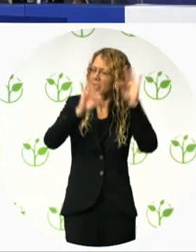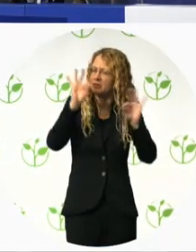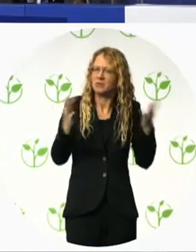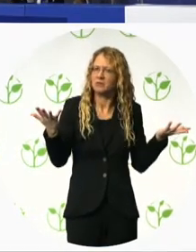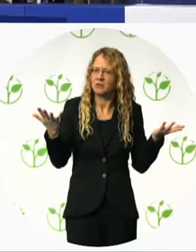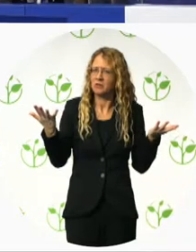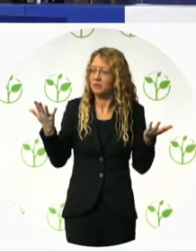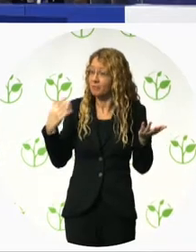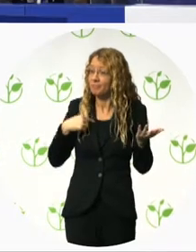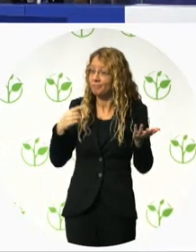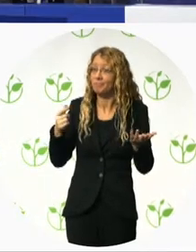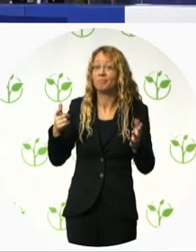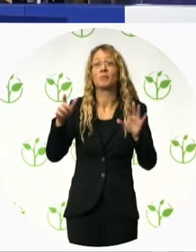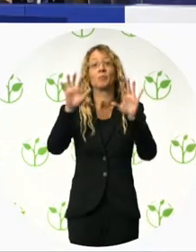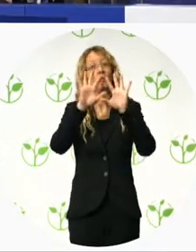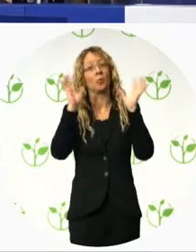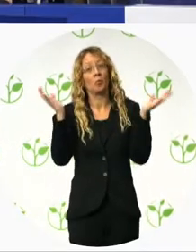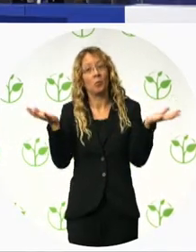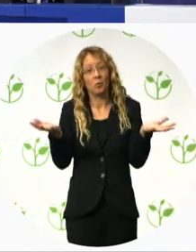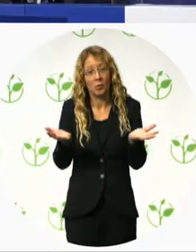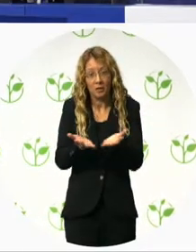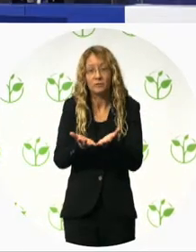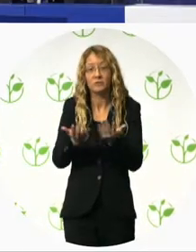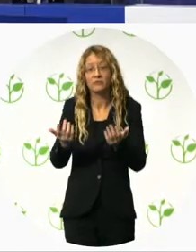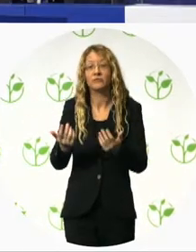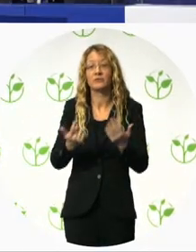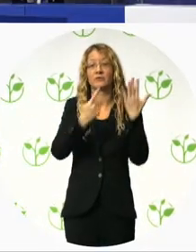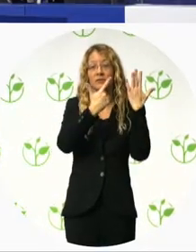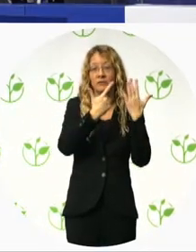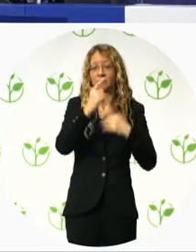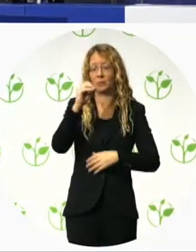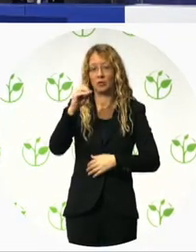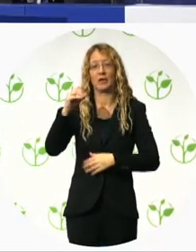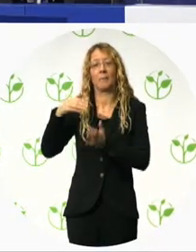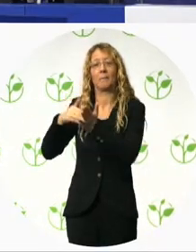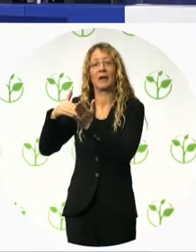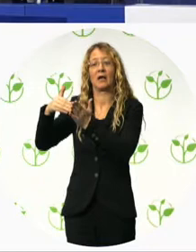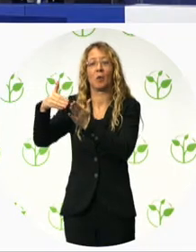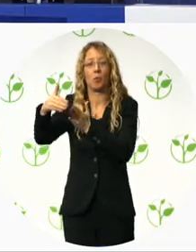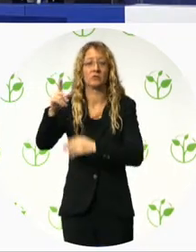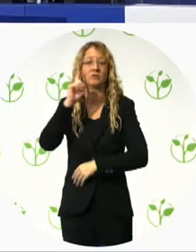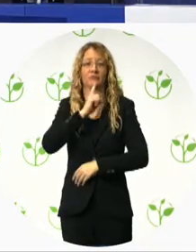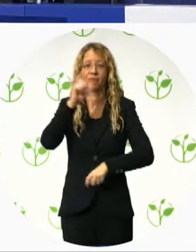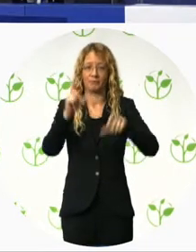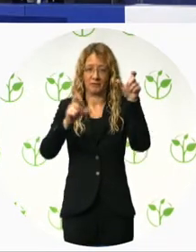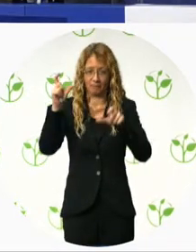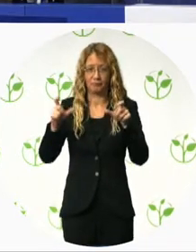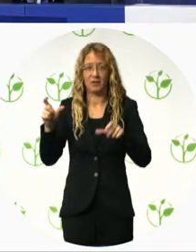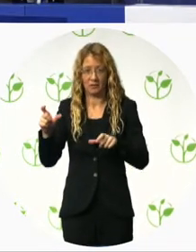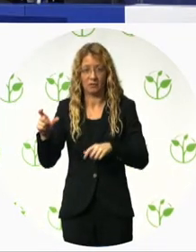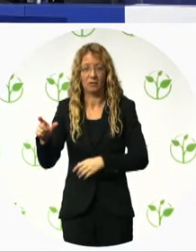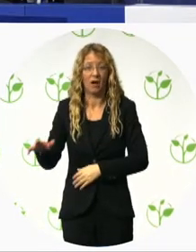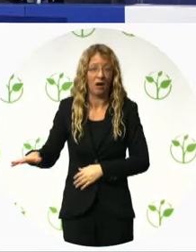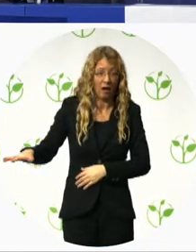So the numbers are changing. And one thing that most of them using a smartphone, because a normal phone is very useless if you are deaf.